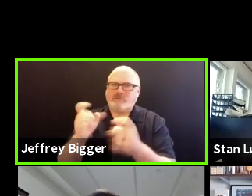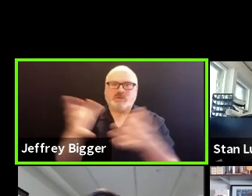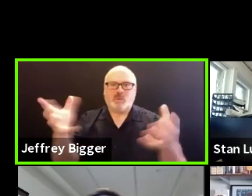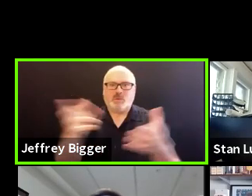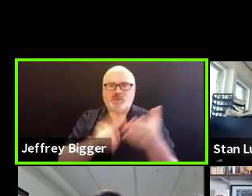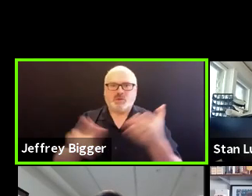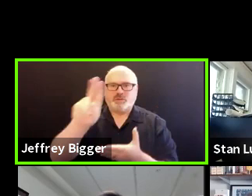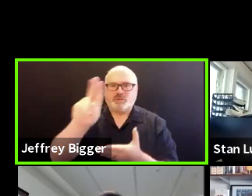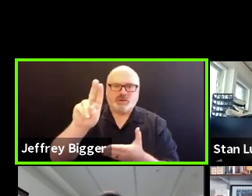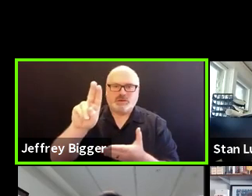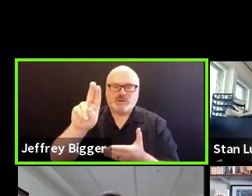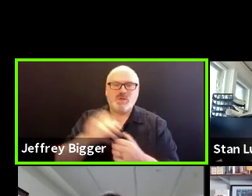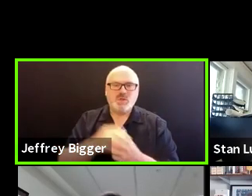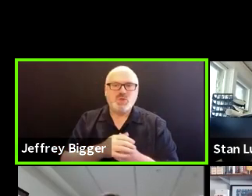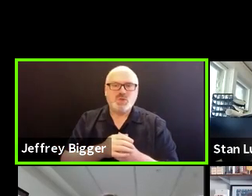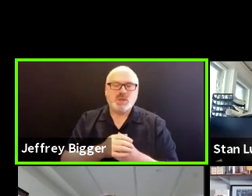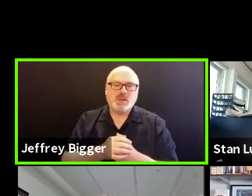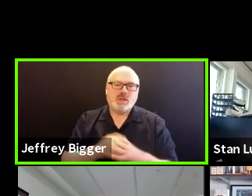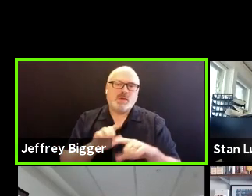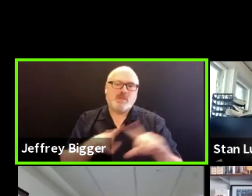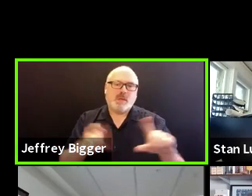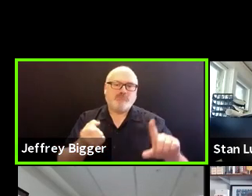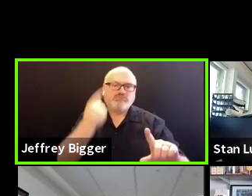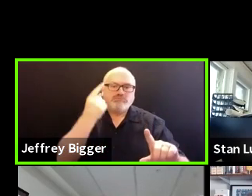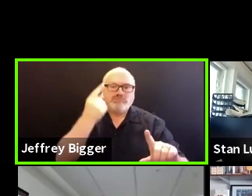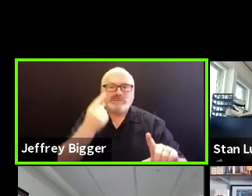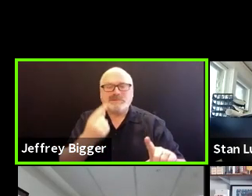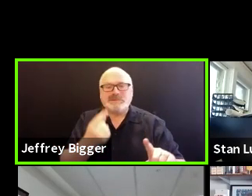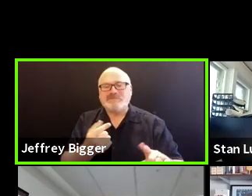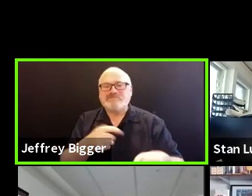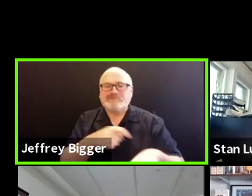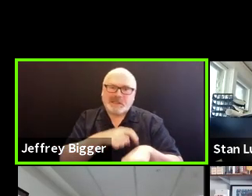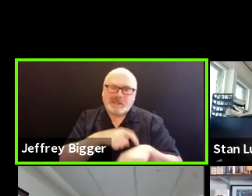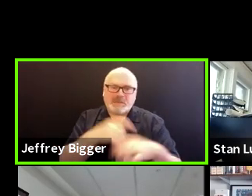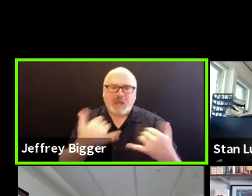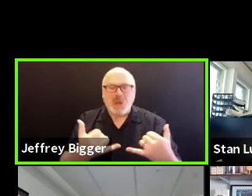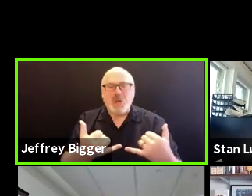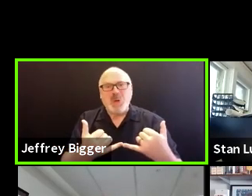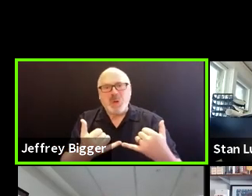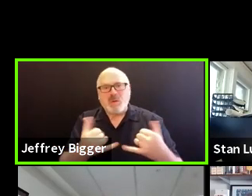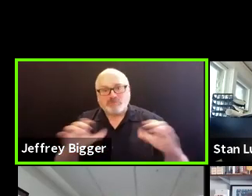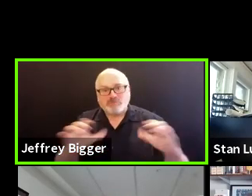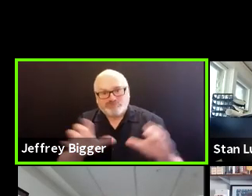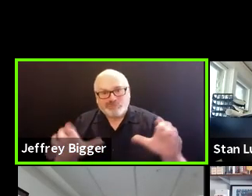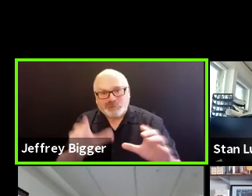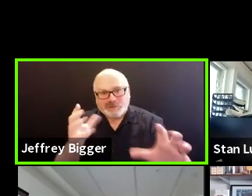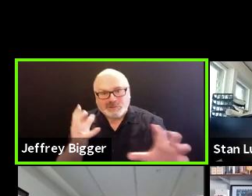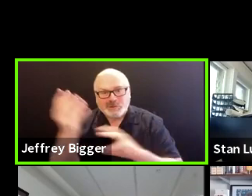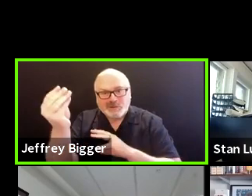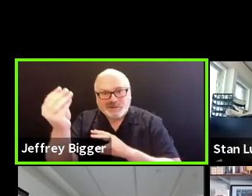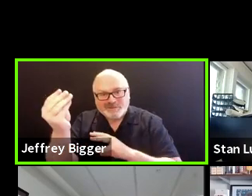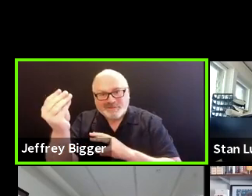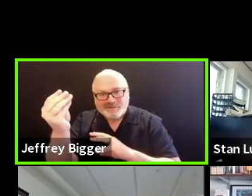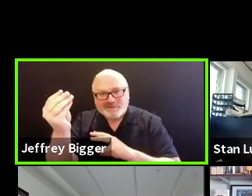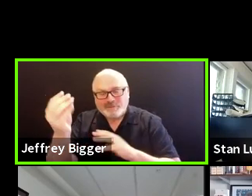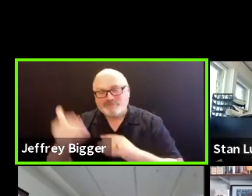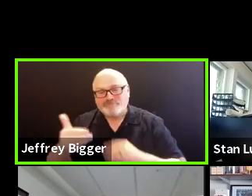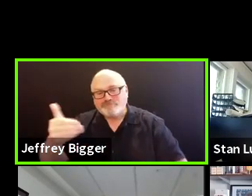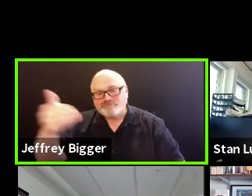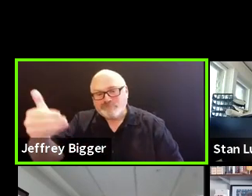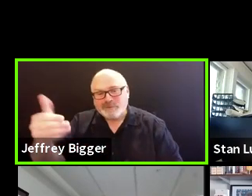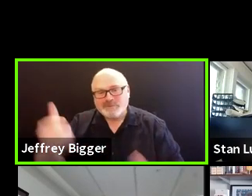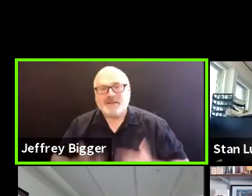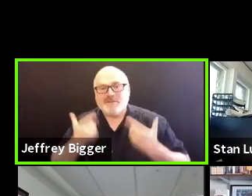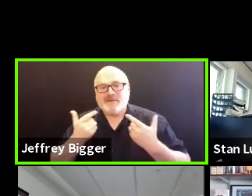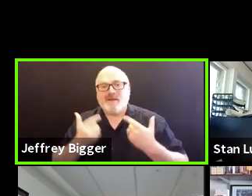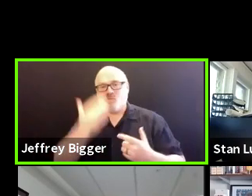university. And yet in these bittersweet moments, you want to encourage them to move along because we